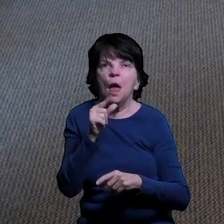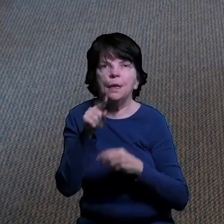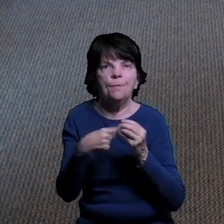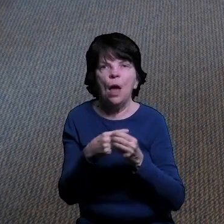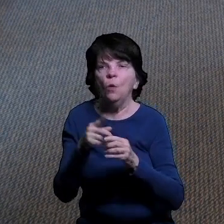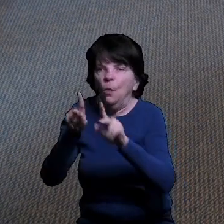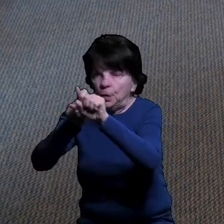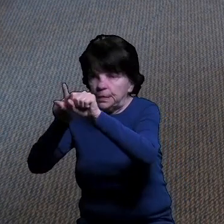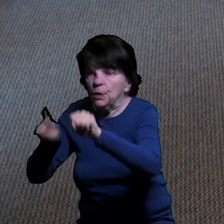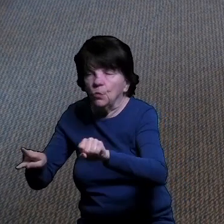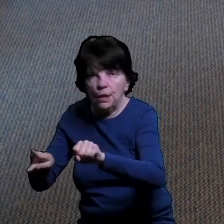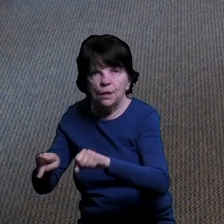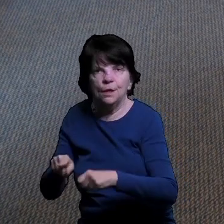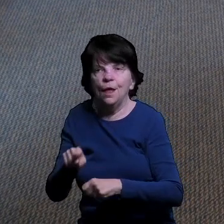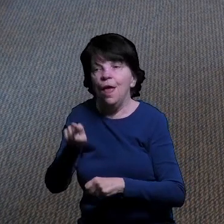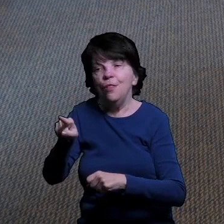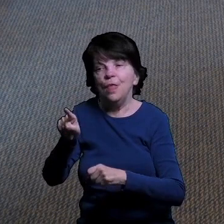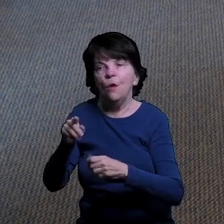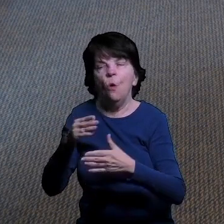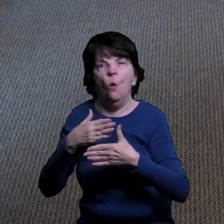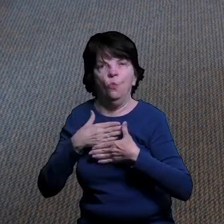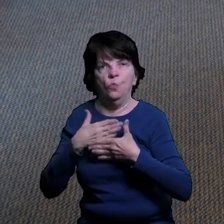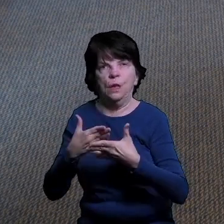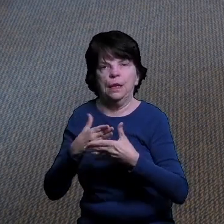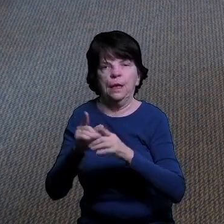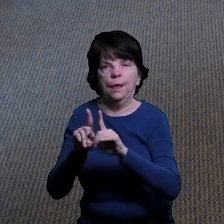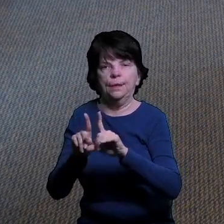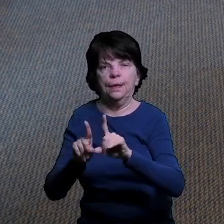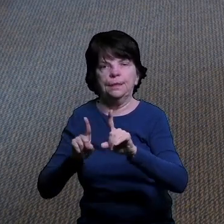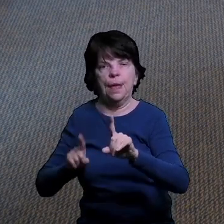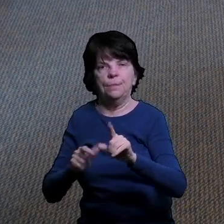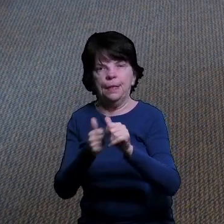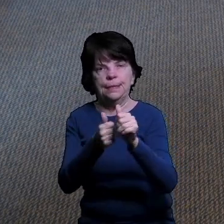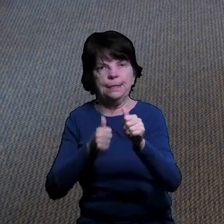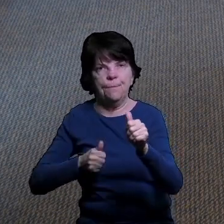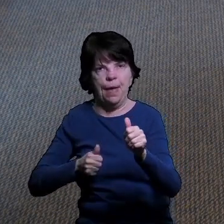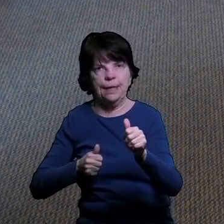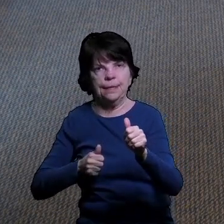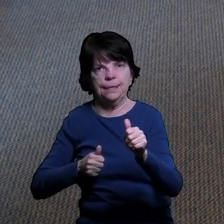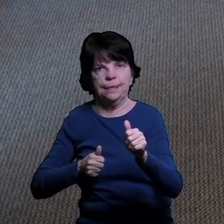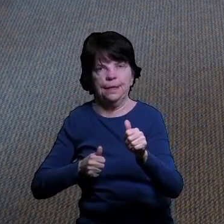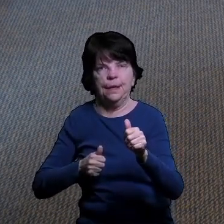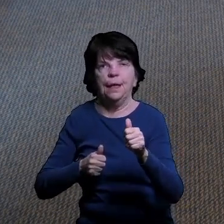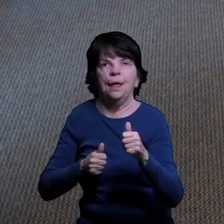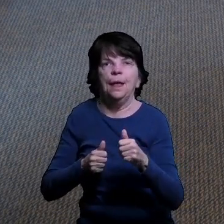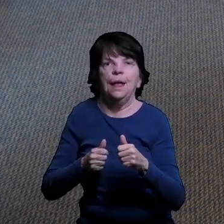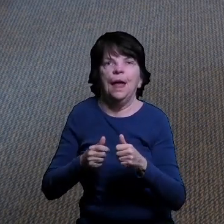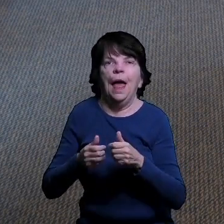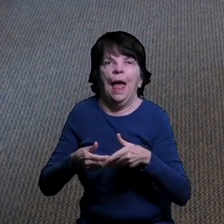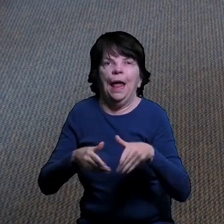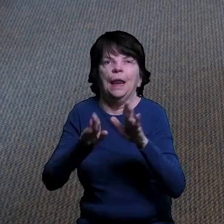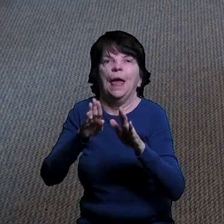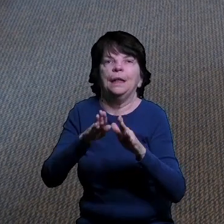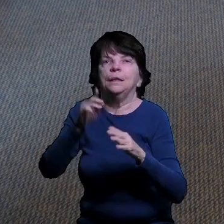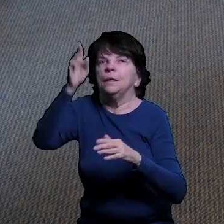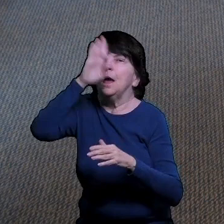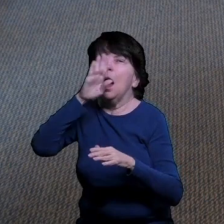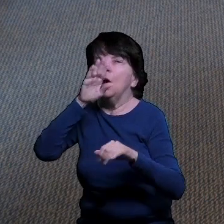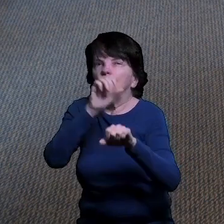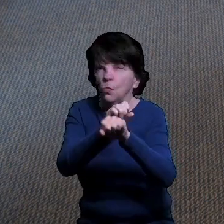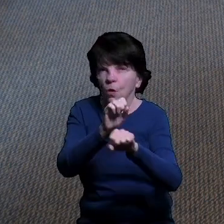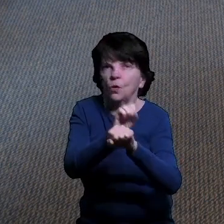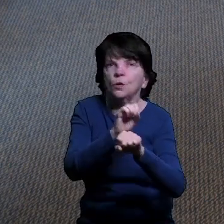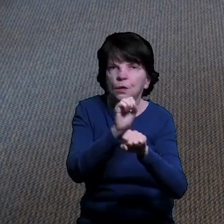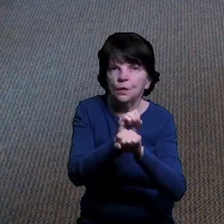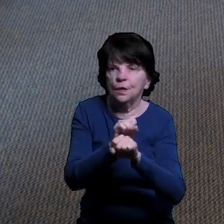kind of back away. They didn't need to be recognized. They were gracious. They were used of the Lord to speak life